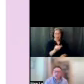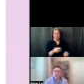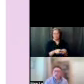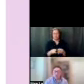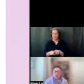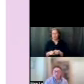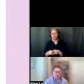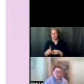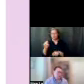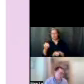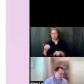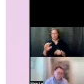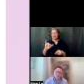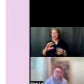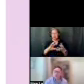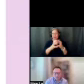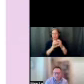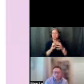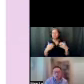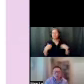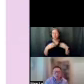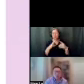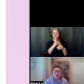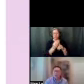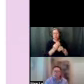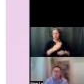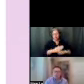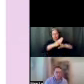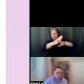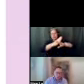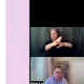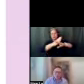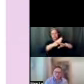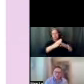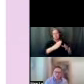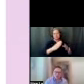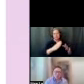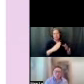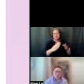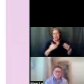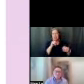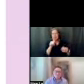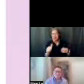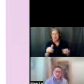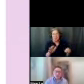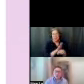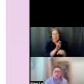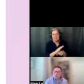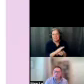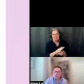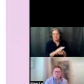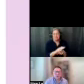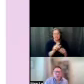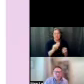are cultural barriers that again, low-hanging fruit, lack of translators at times, lack of